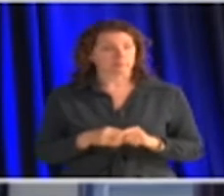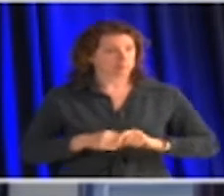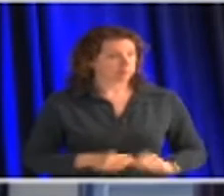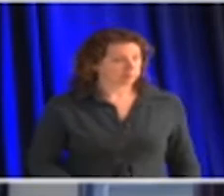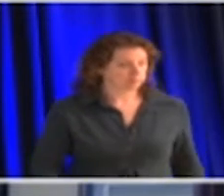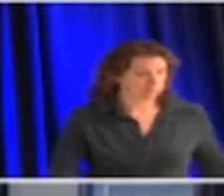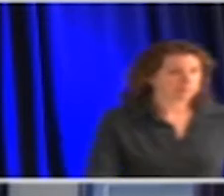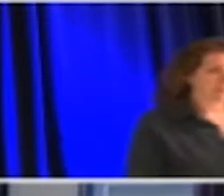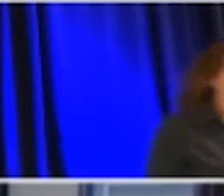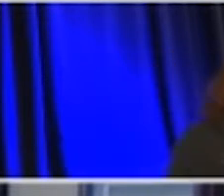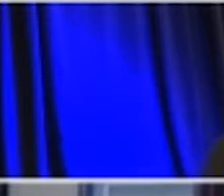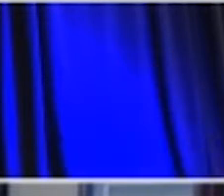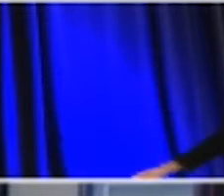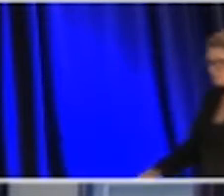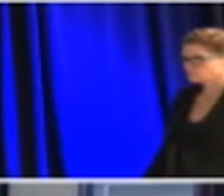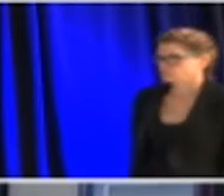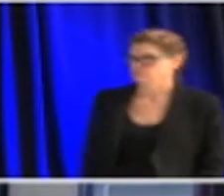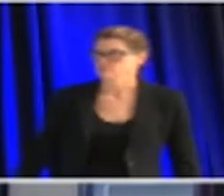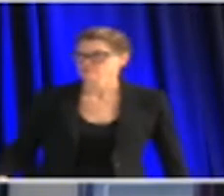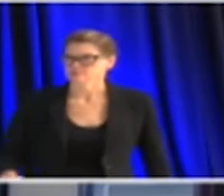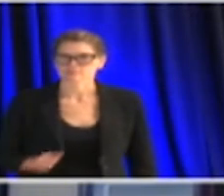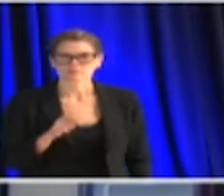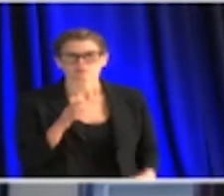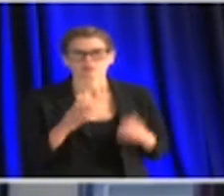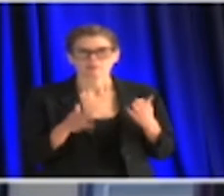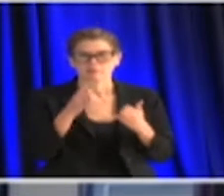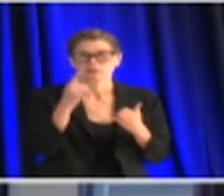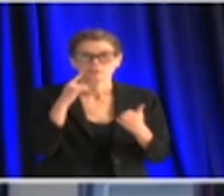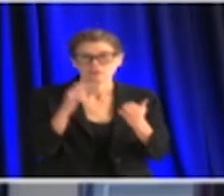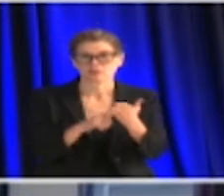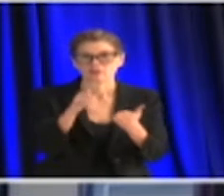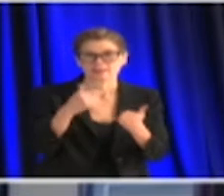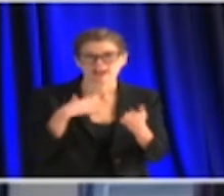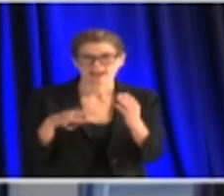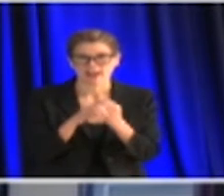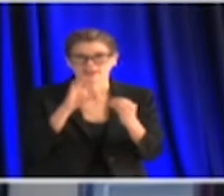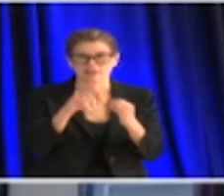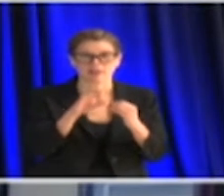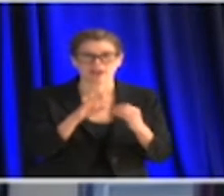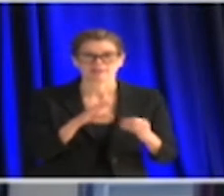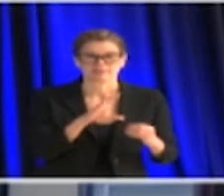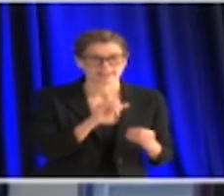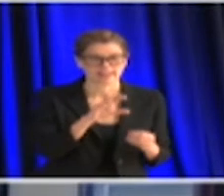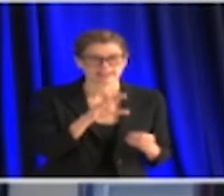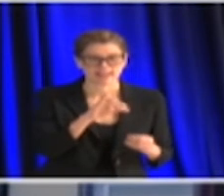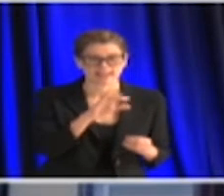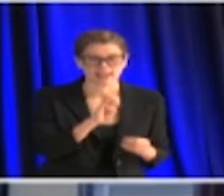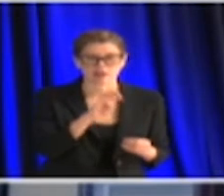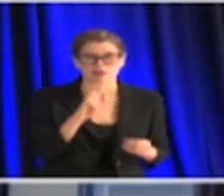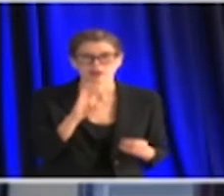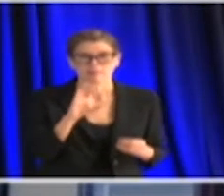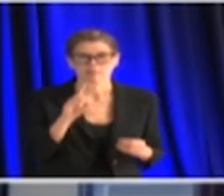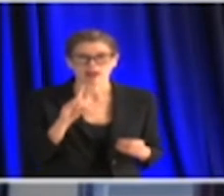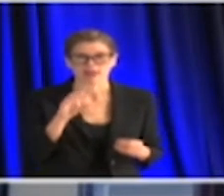don't know if you caught what I just did there with the Terry Bradshaw, working that in. But as one of our former colleagues used to say,